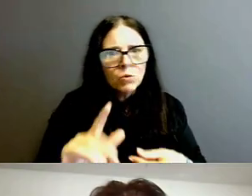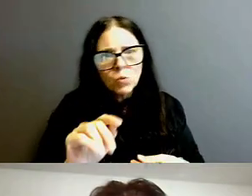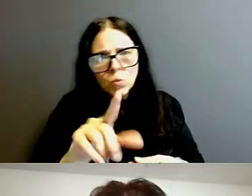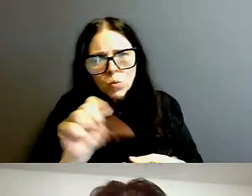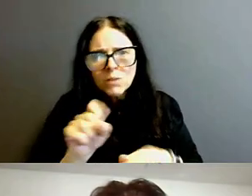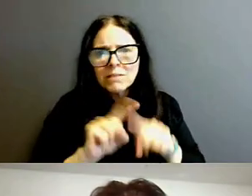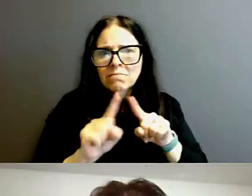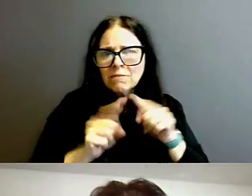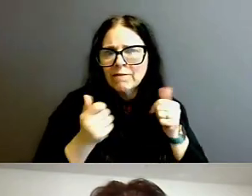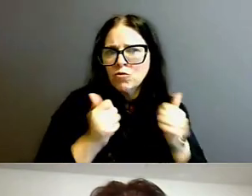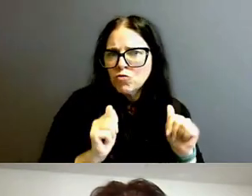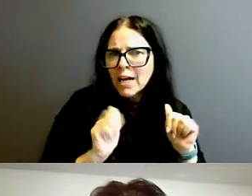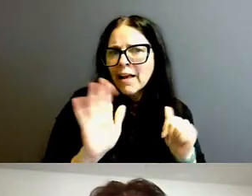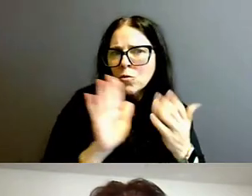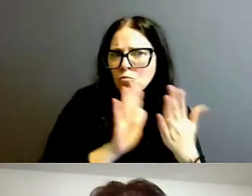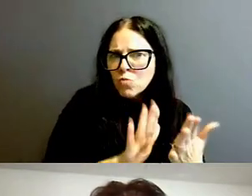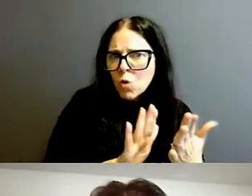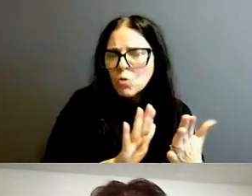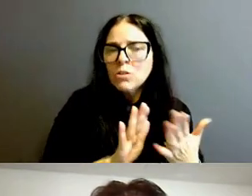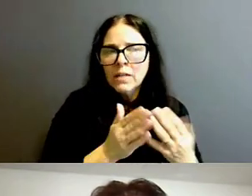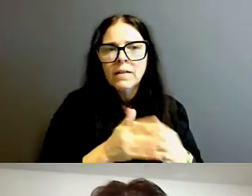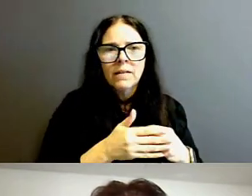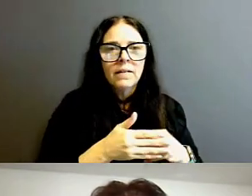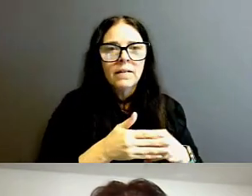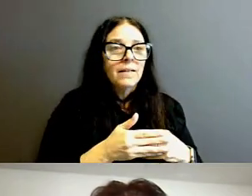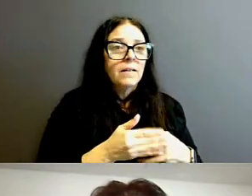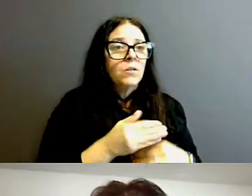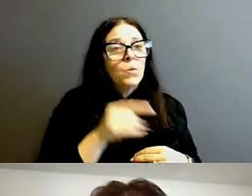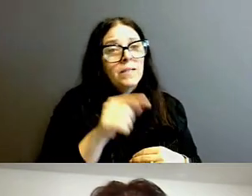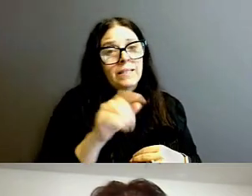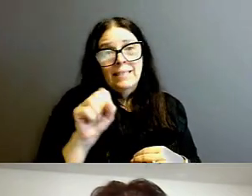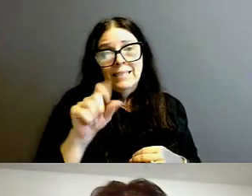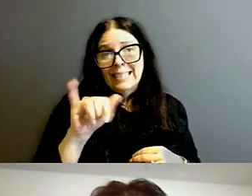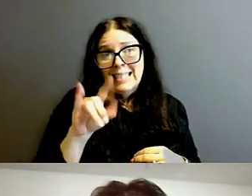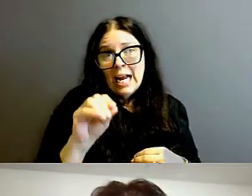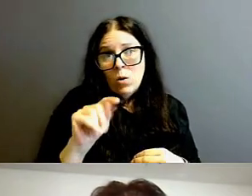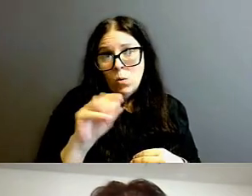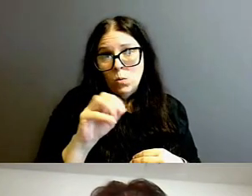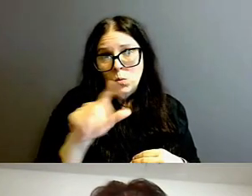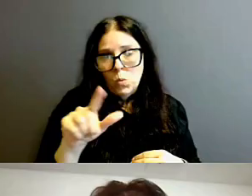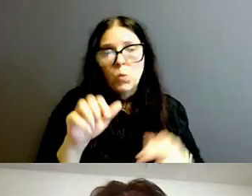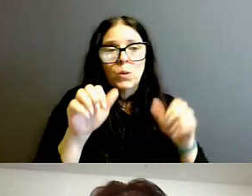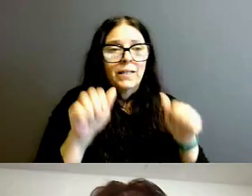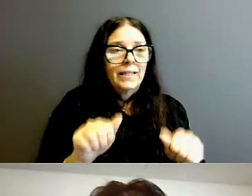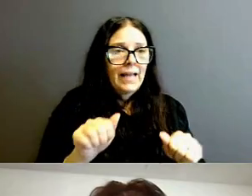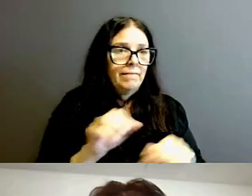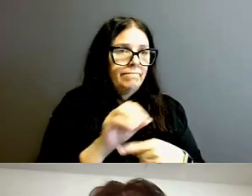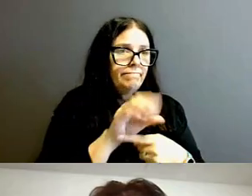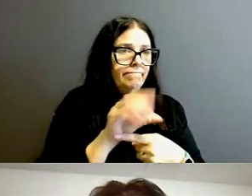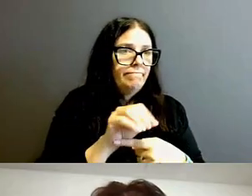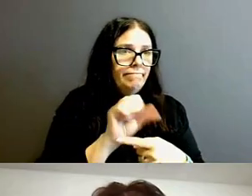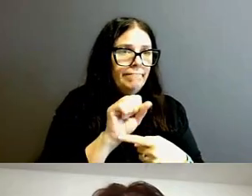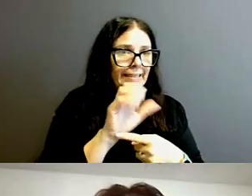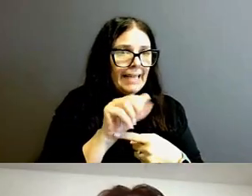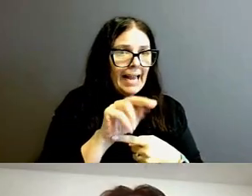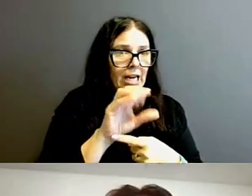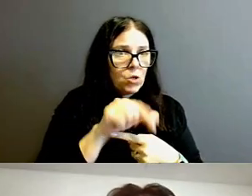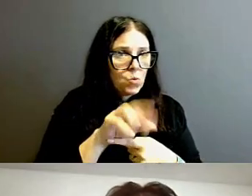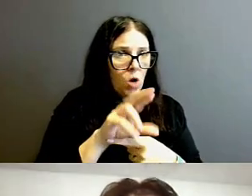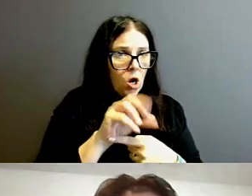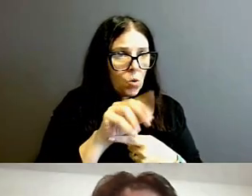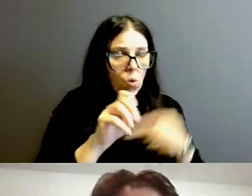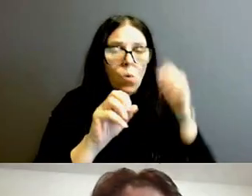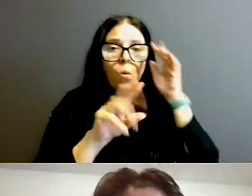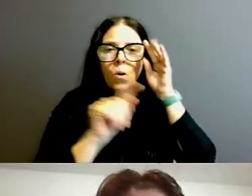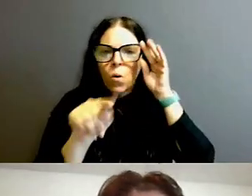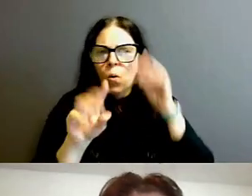tried, approaches they have taken? So again, this is a Slido tool. You can scan the QR code or go to the website slido.com